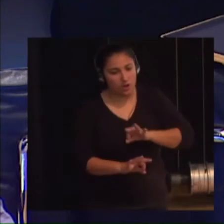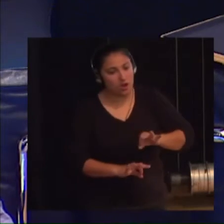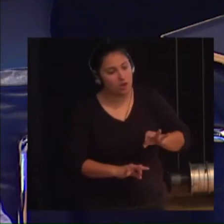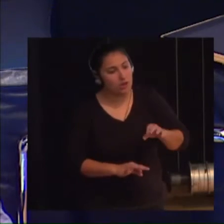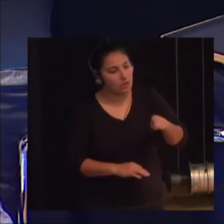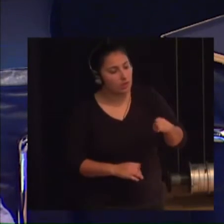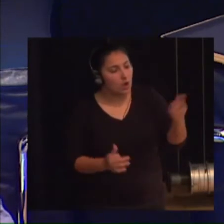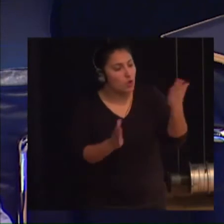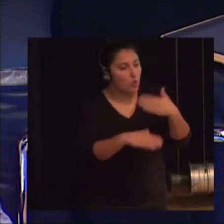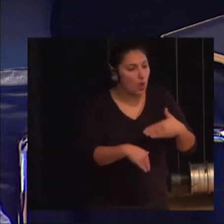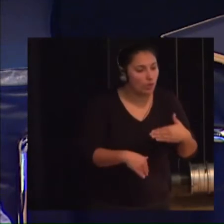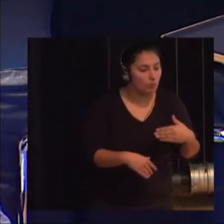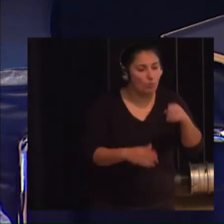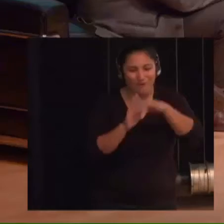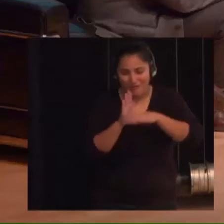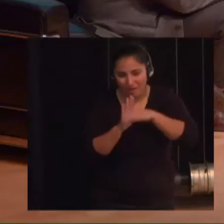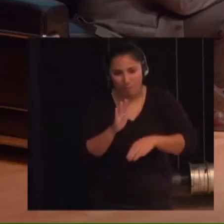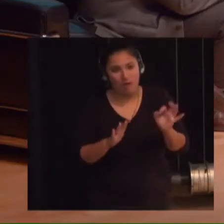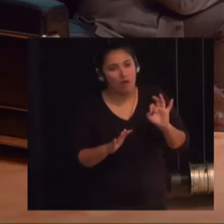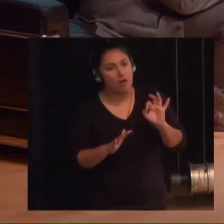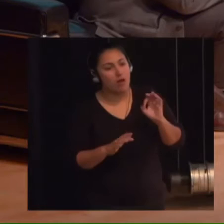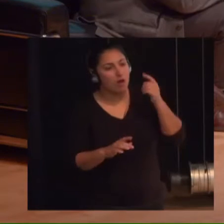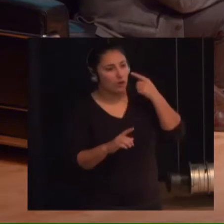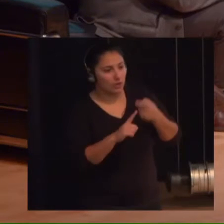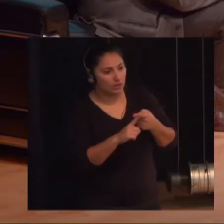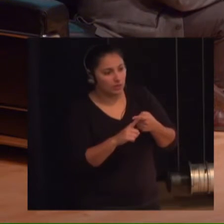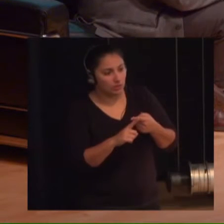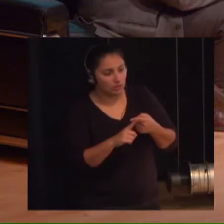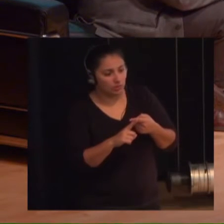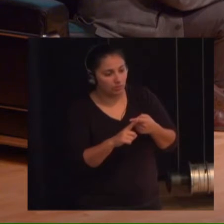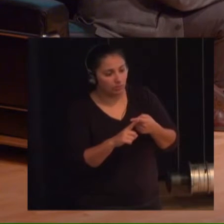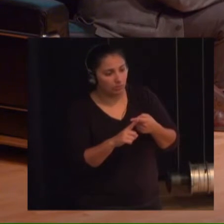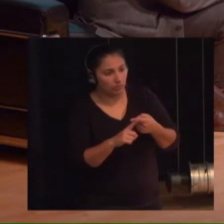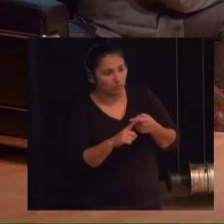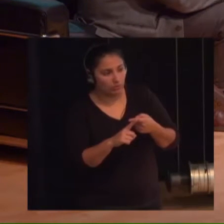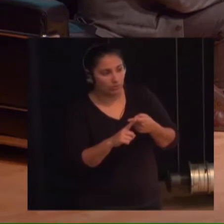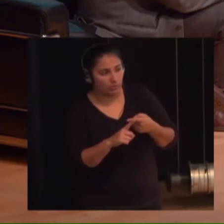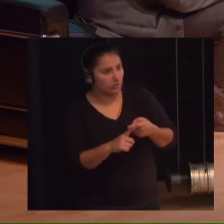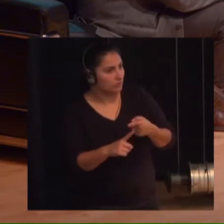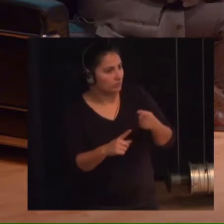Right. Charles, I don't know, or Sarah, you want to say something on this? No?